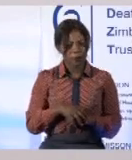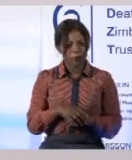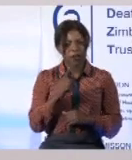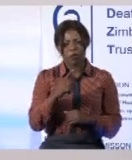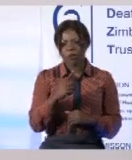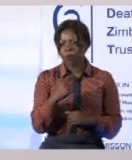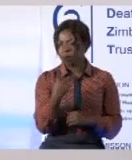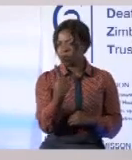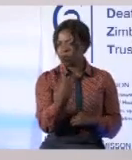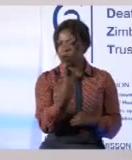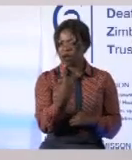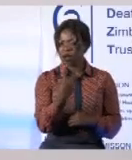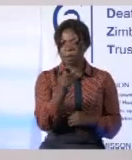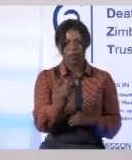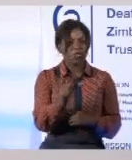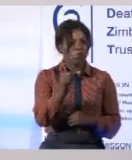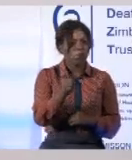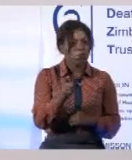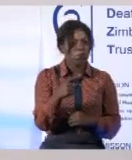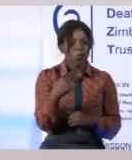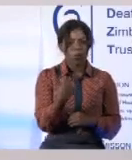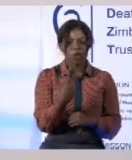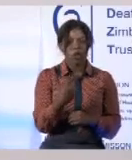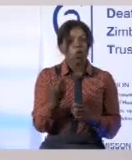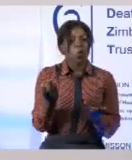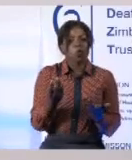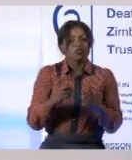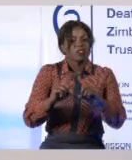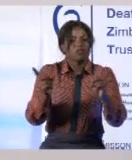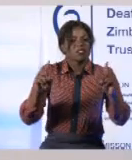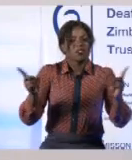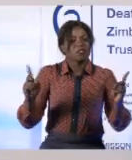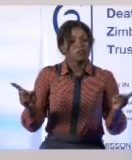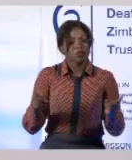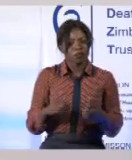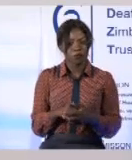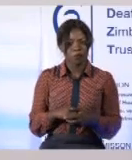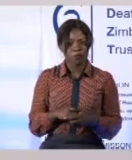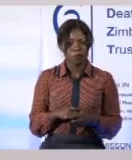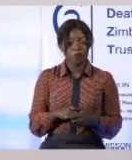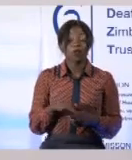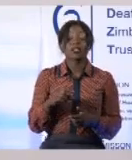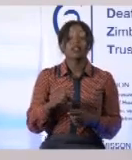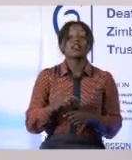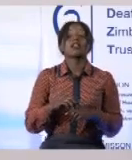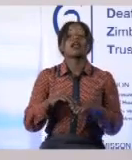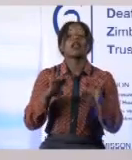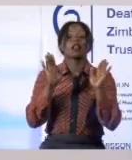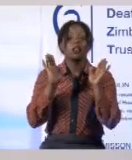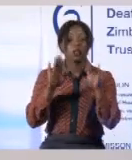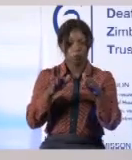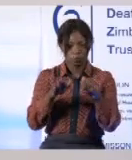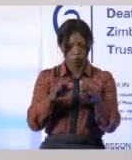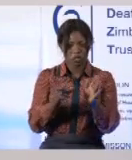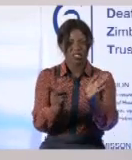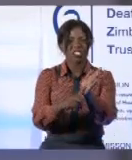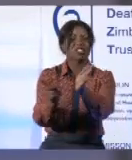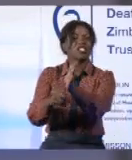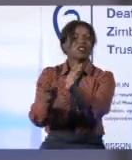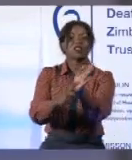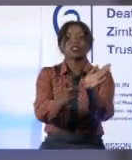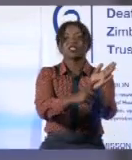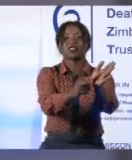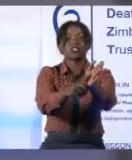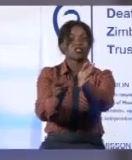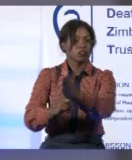person that you transact with, or do you have several clients? I have multiple. Multiple sexual partners.